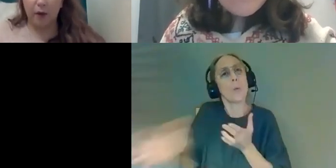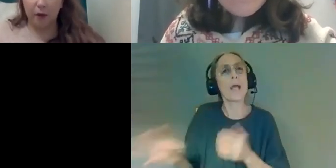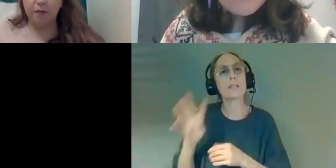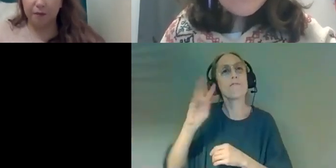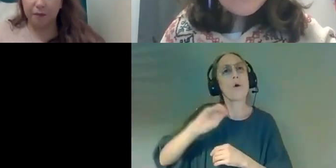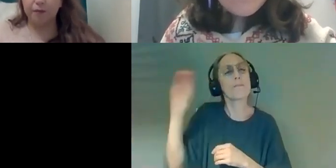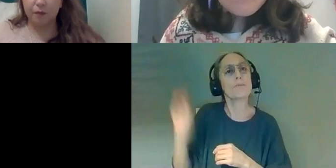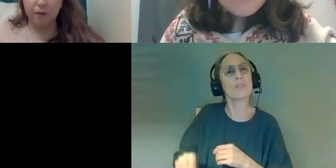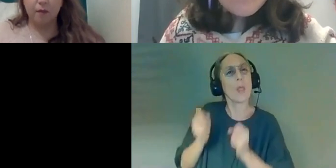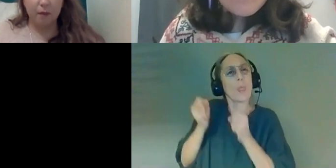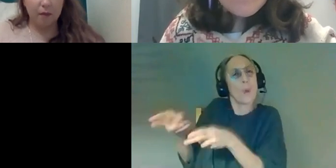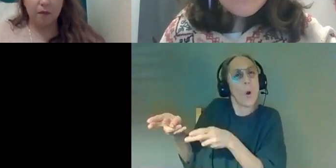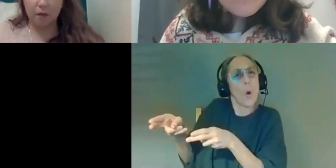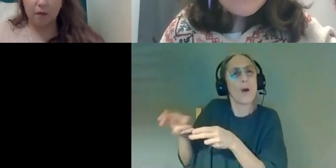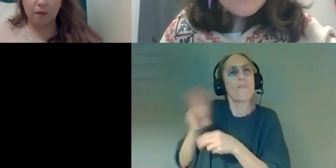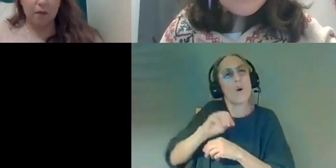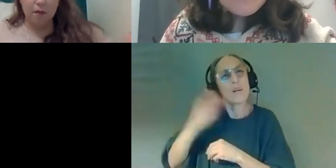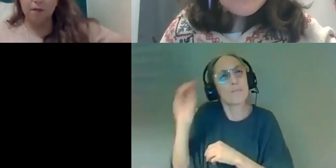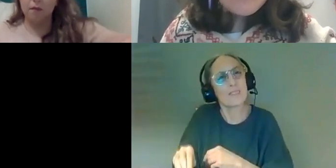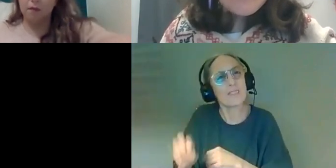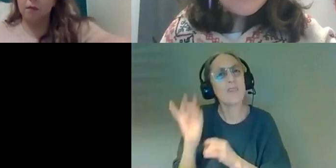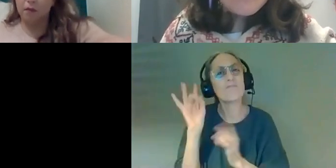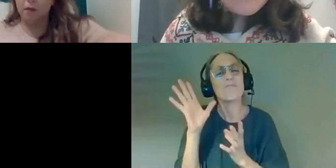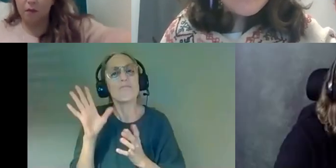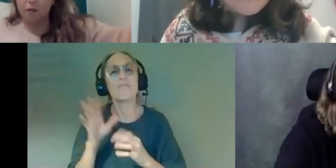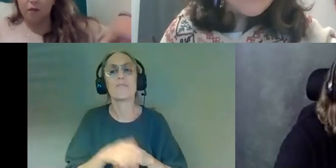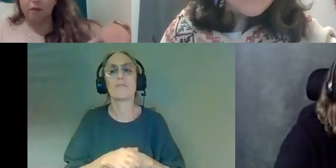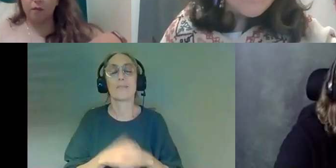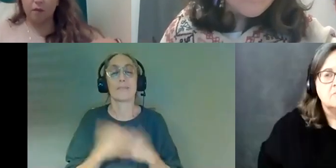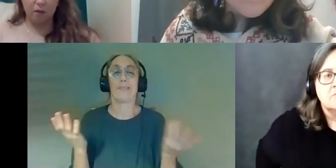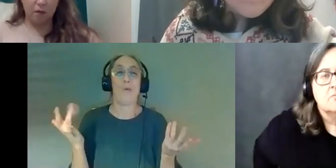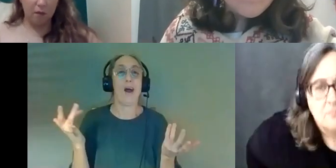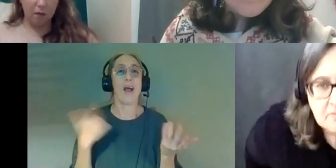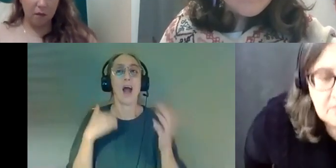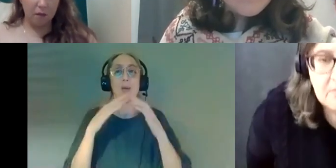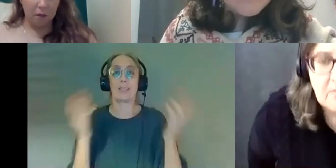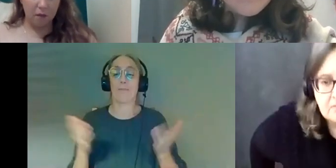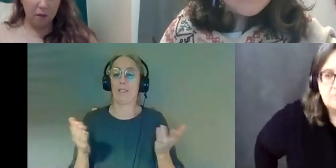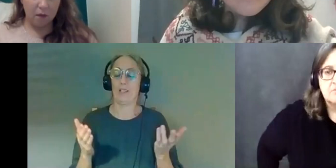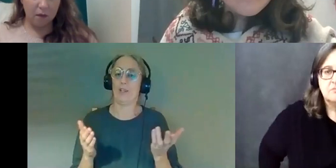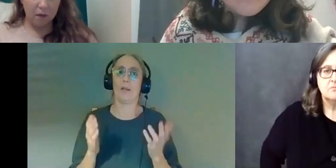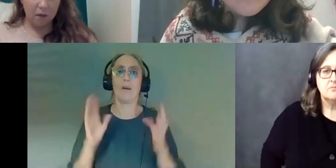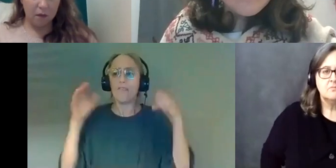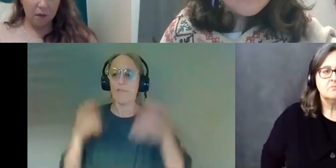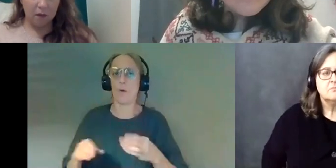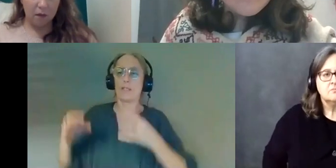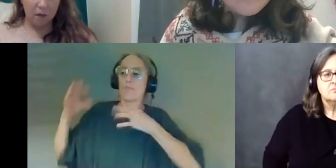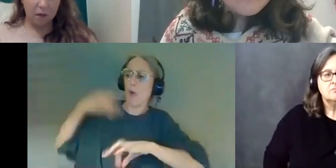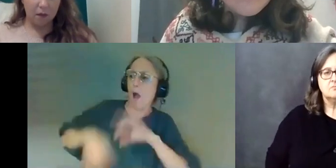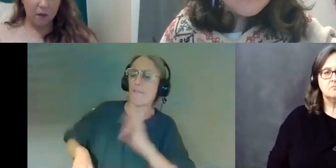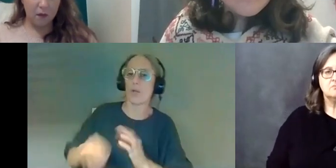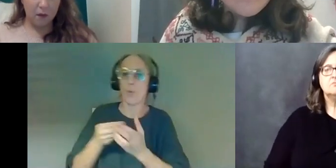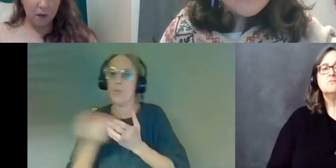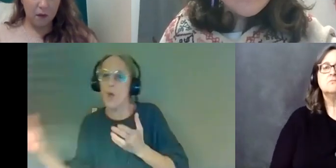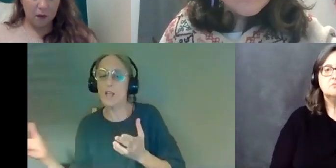But because the system is based on profit, it's based on waste, and it's based on scarcity and food apartheid, these things